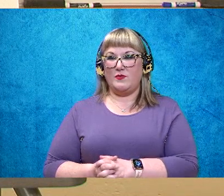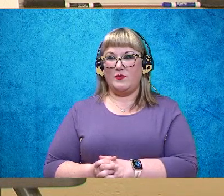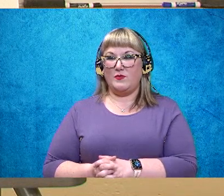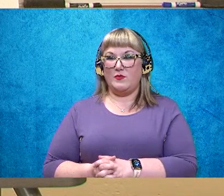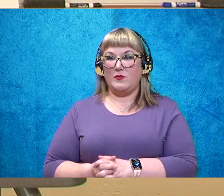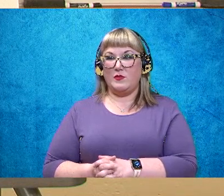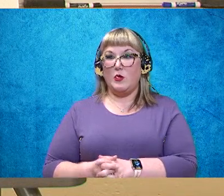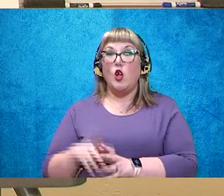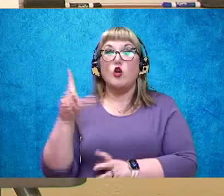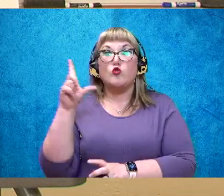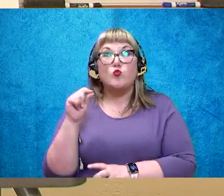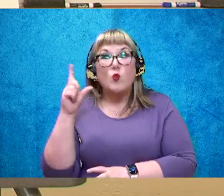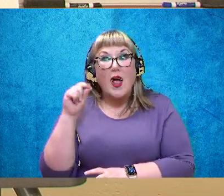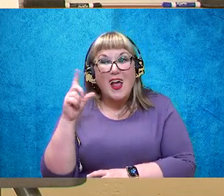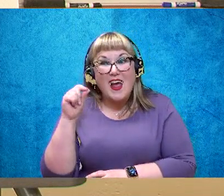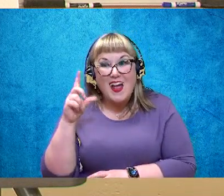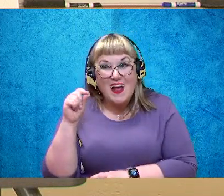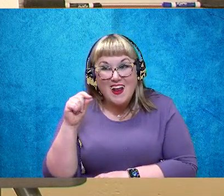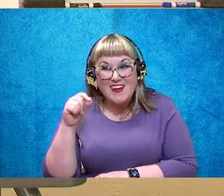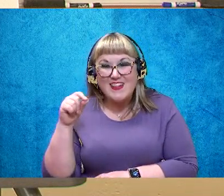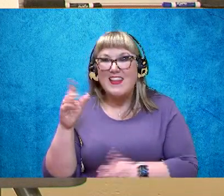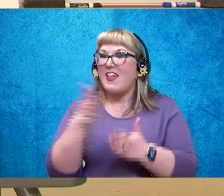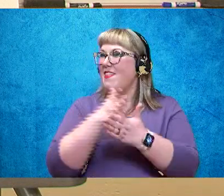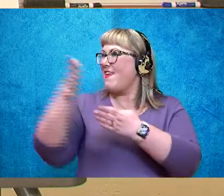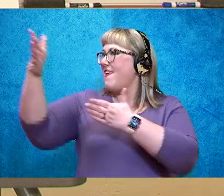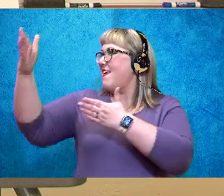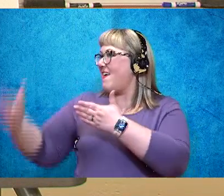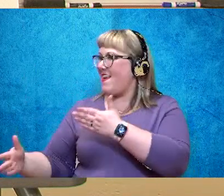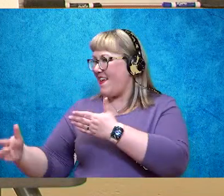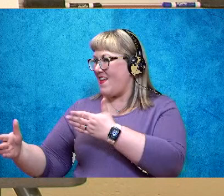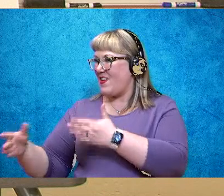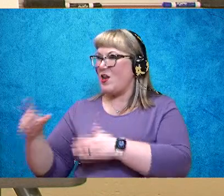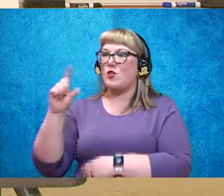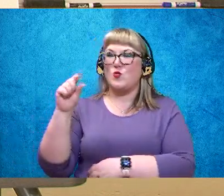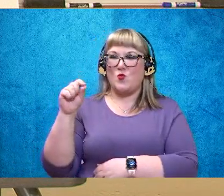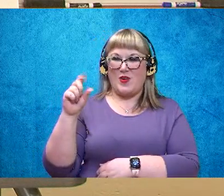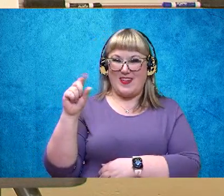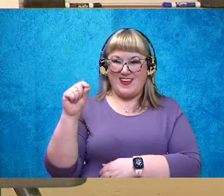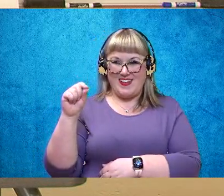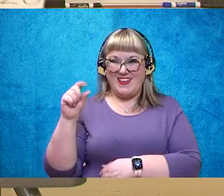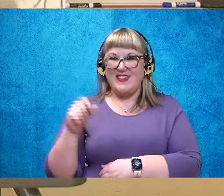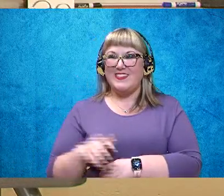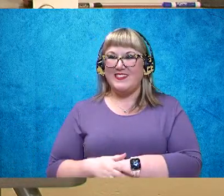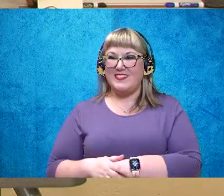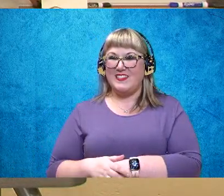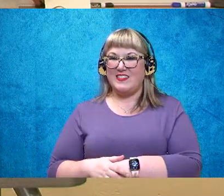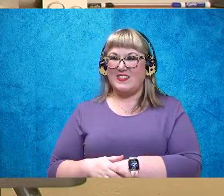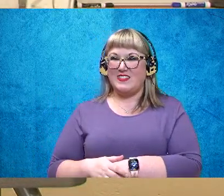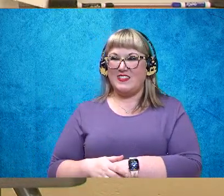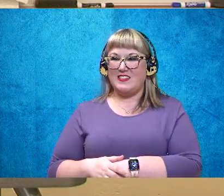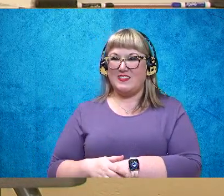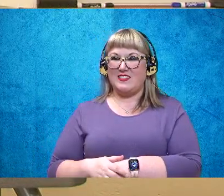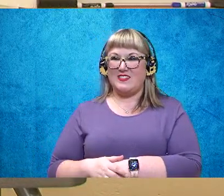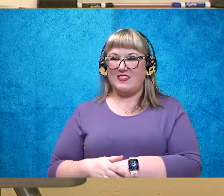Number 20, at the end of our number line. There's number 20.